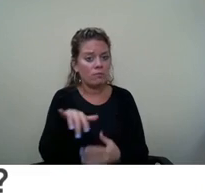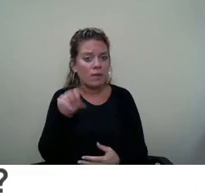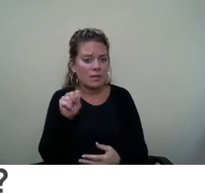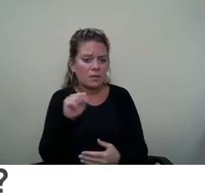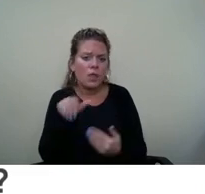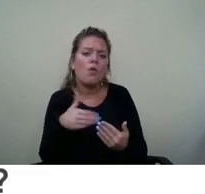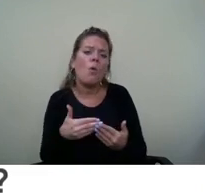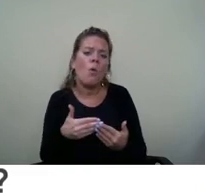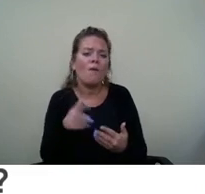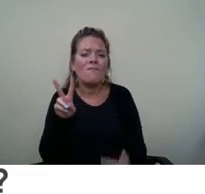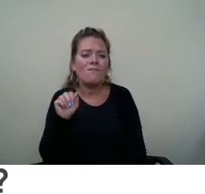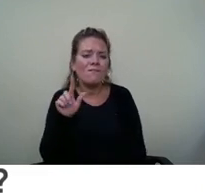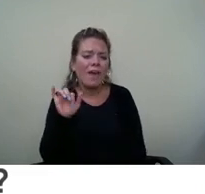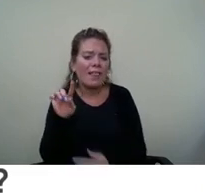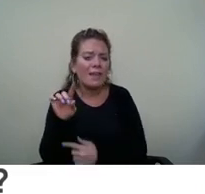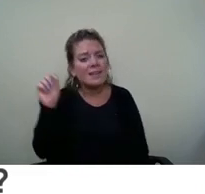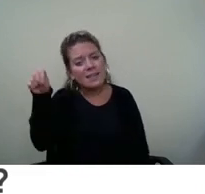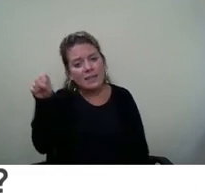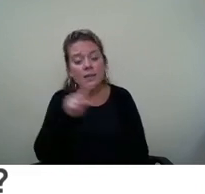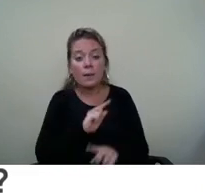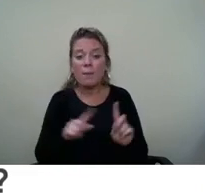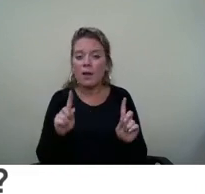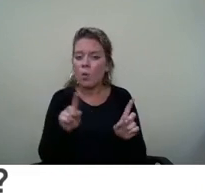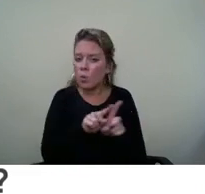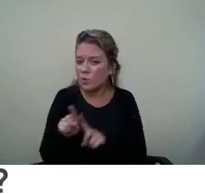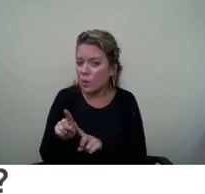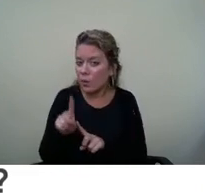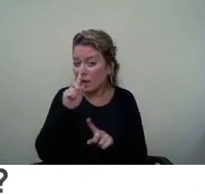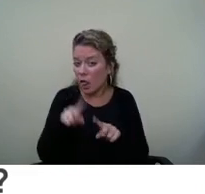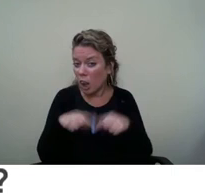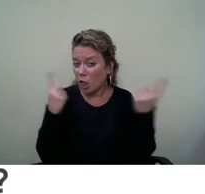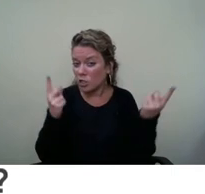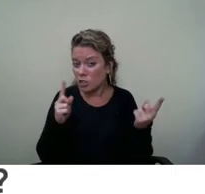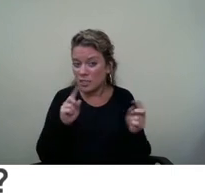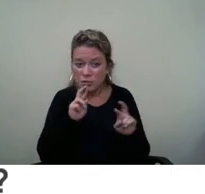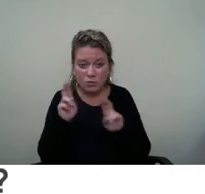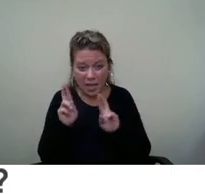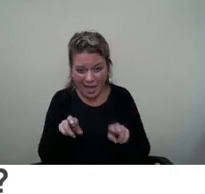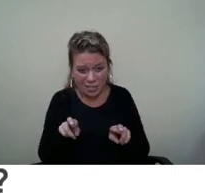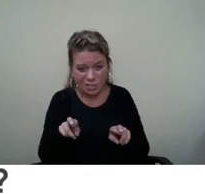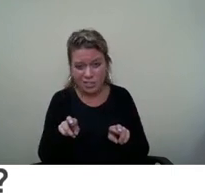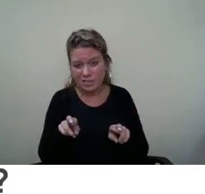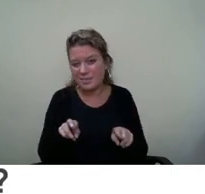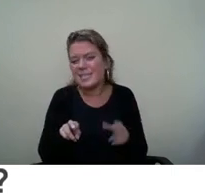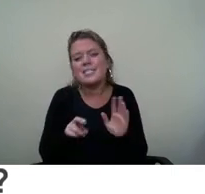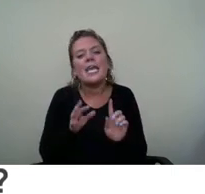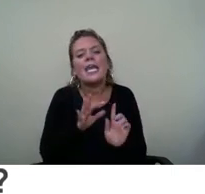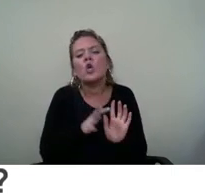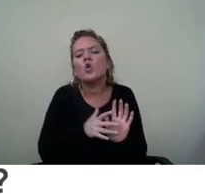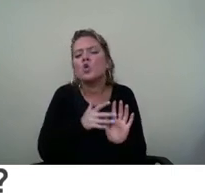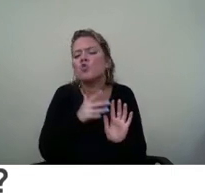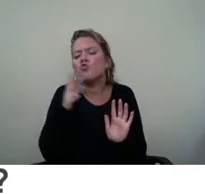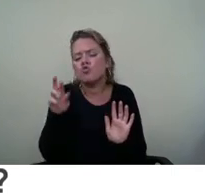certainly valid, but then there is also the argument that having allergic reactions is incredibly, incredibly rare.